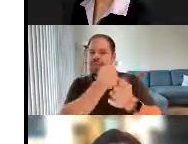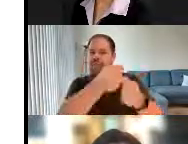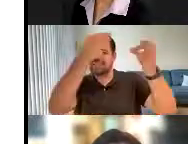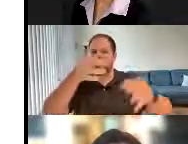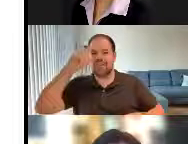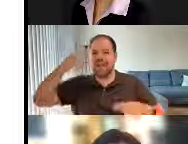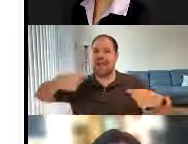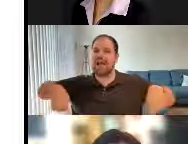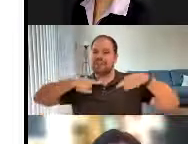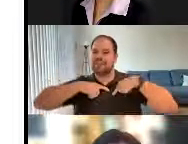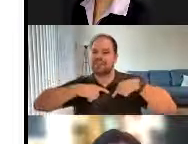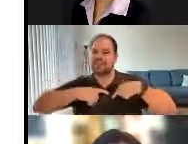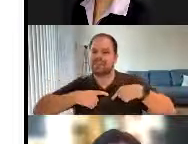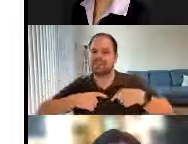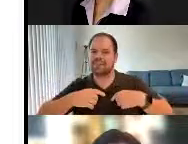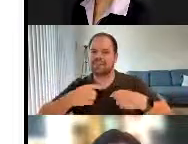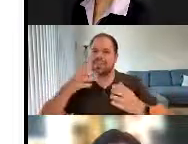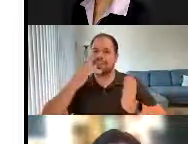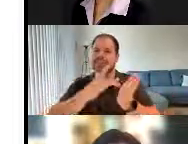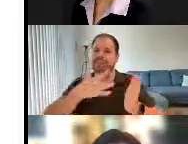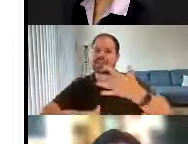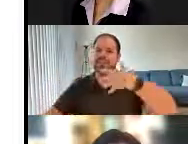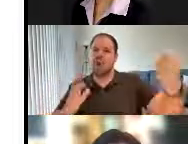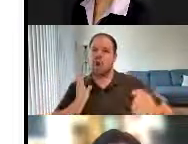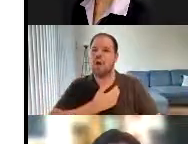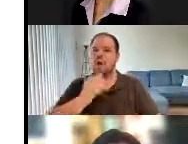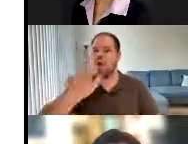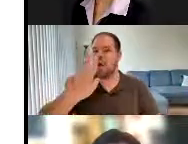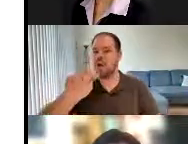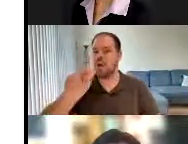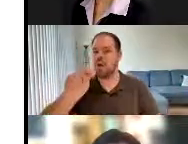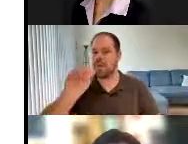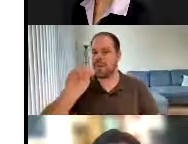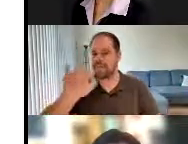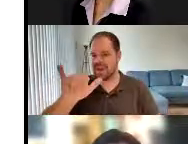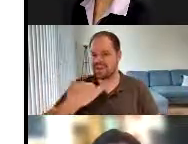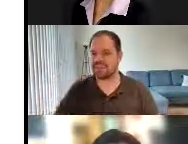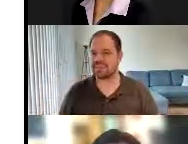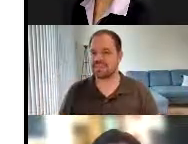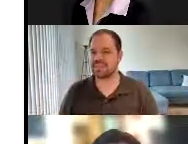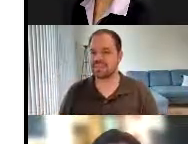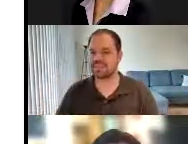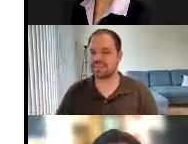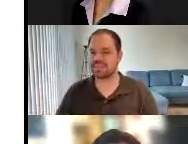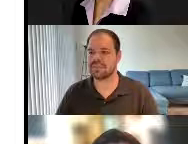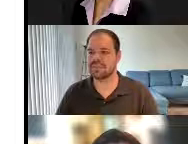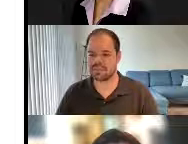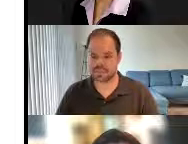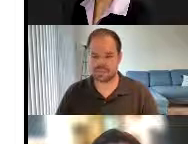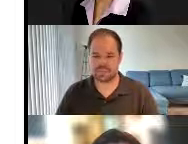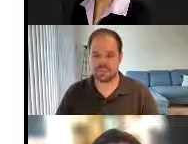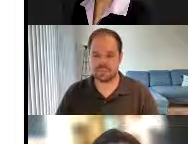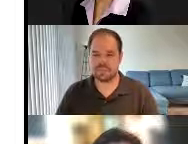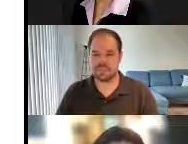trying to sterilize deaf individuals. And so when we talk about the trust between the deaf population and the